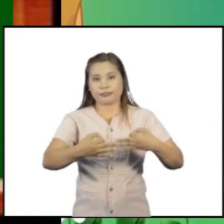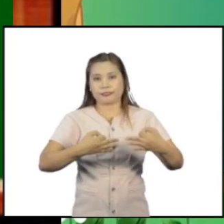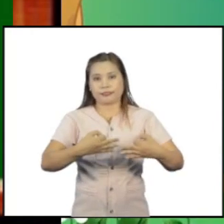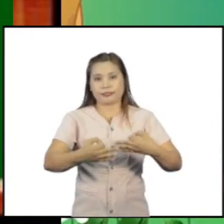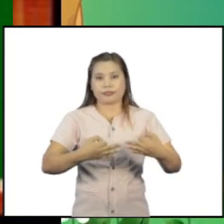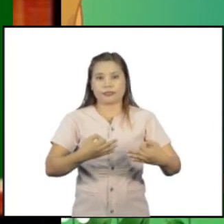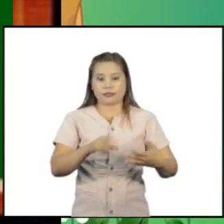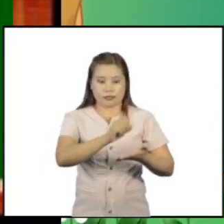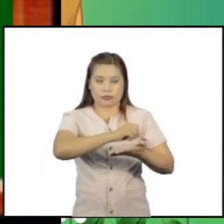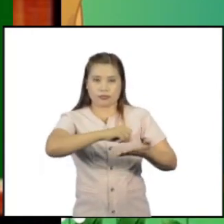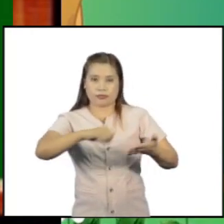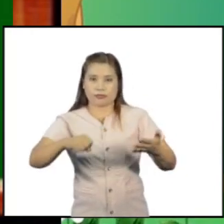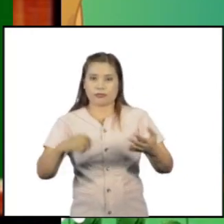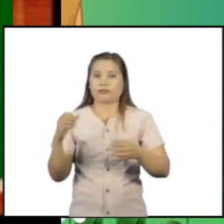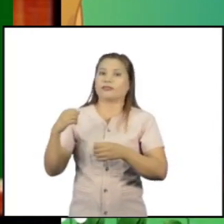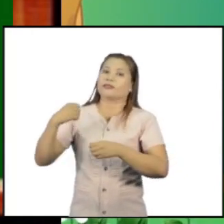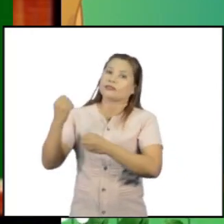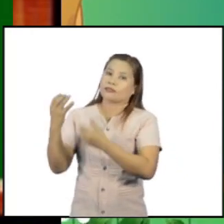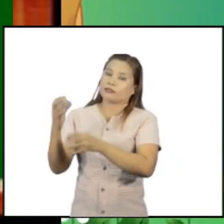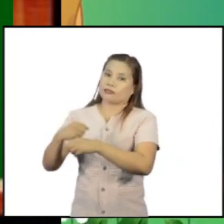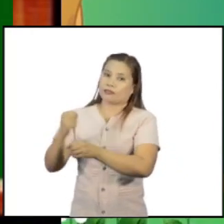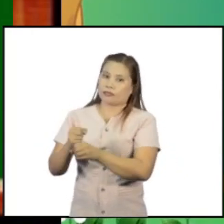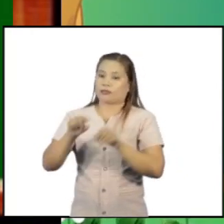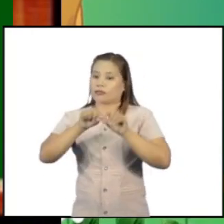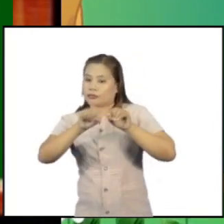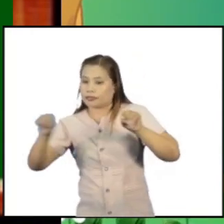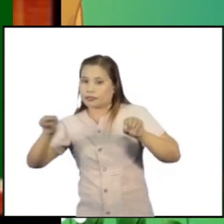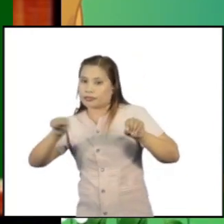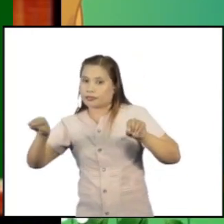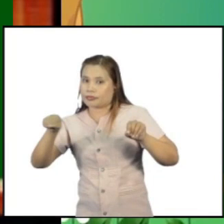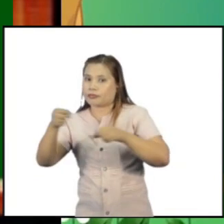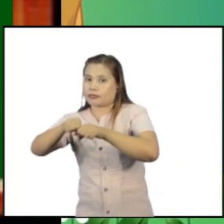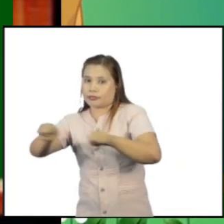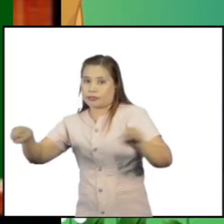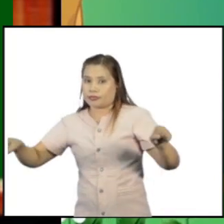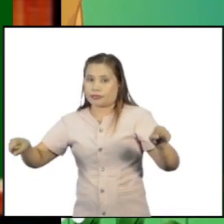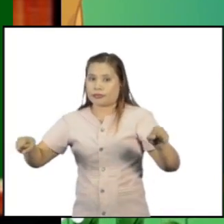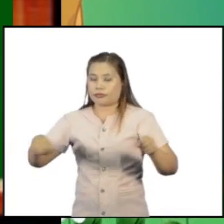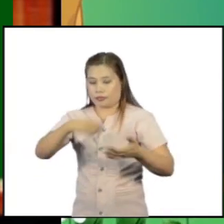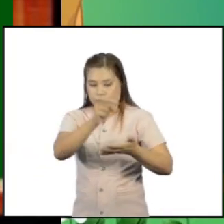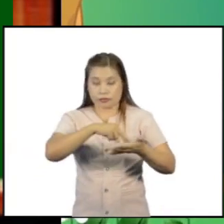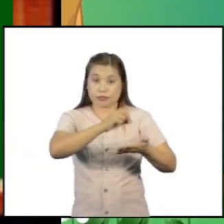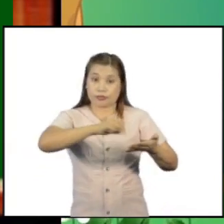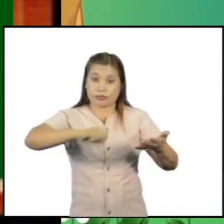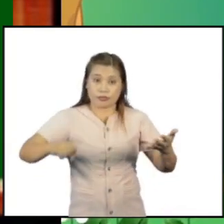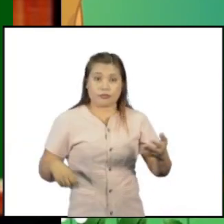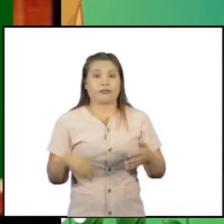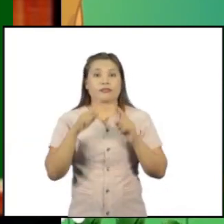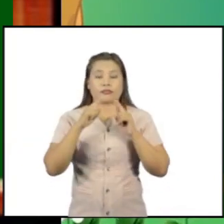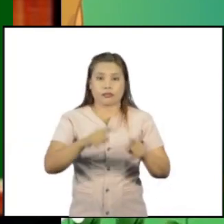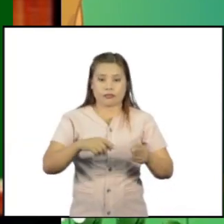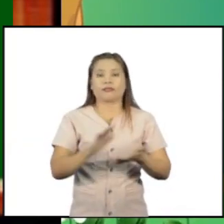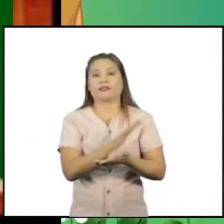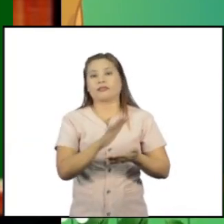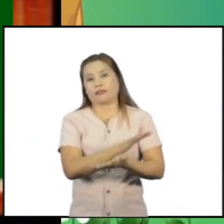Directions. Write the plural form of the underlined nouns in the sentence. Write your answer on a